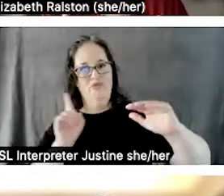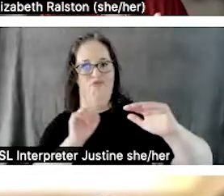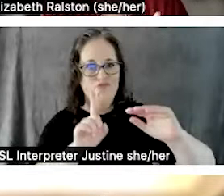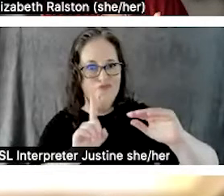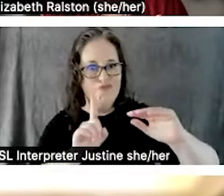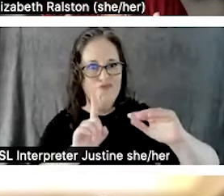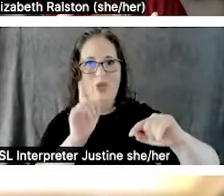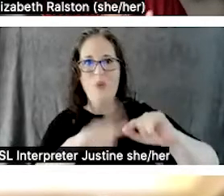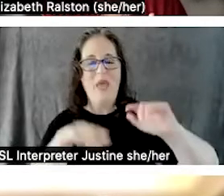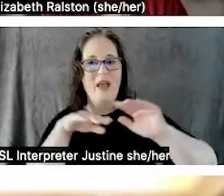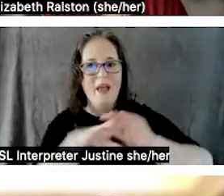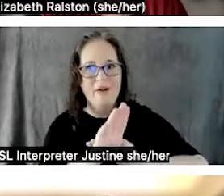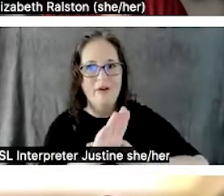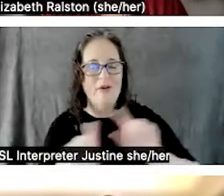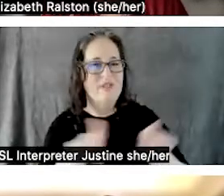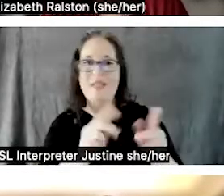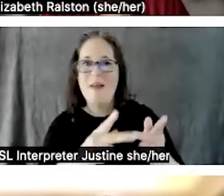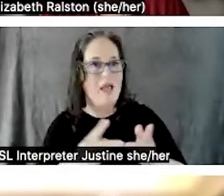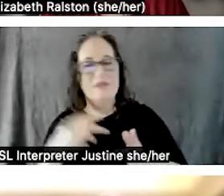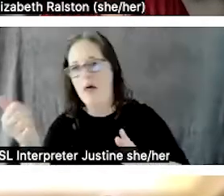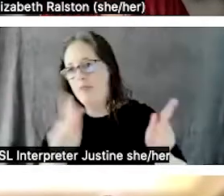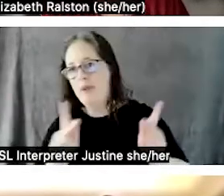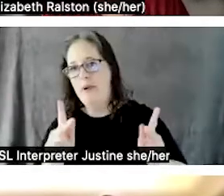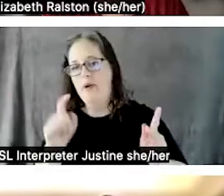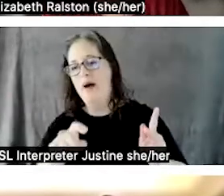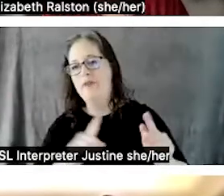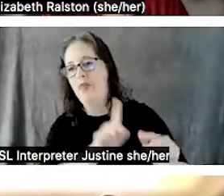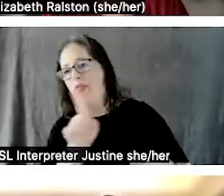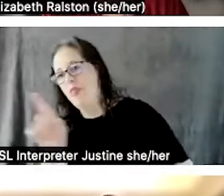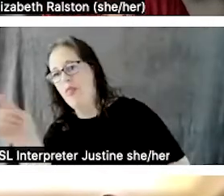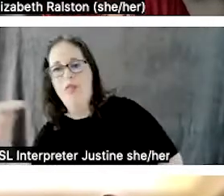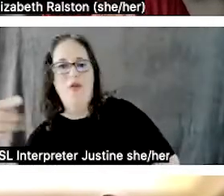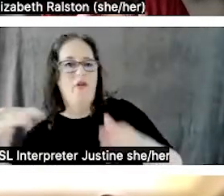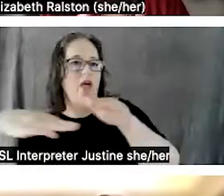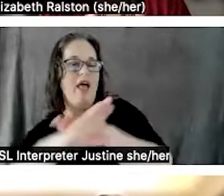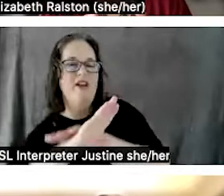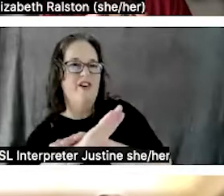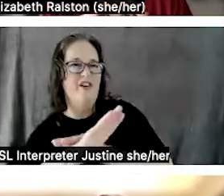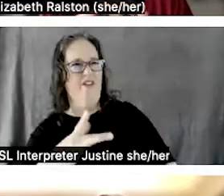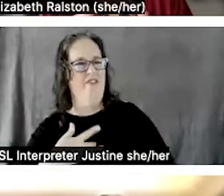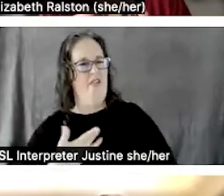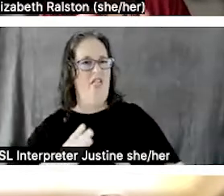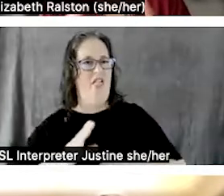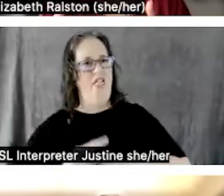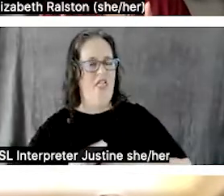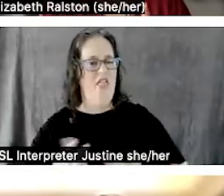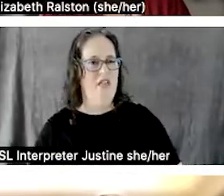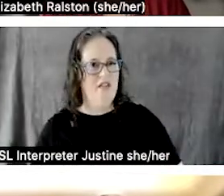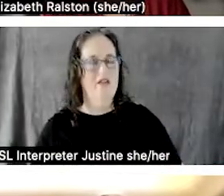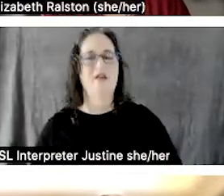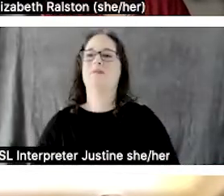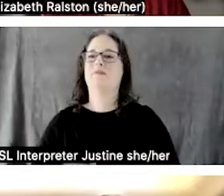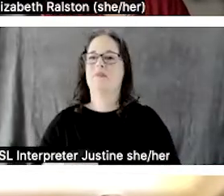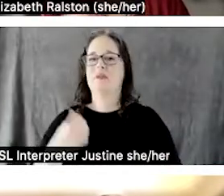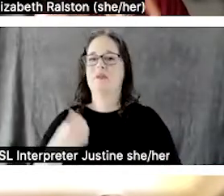can't enter in the same way that everyone else can. I also learned about four models